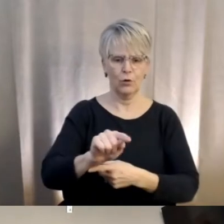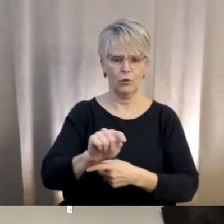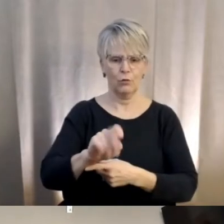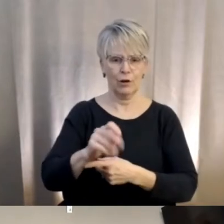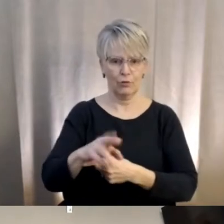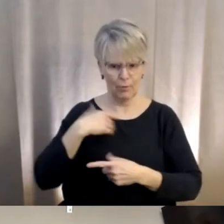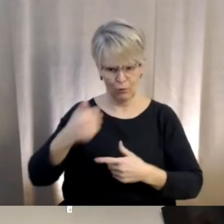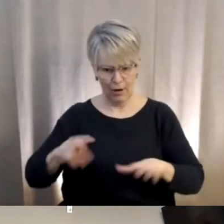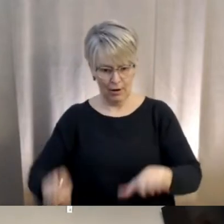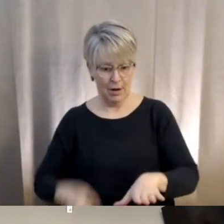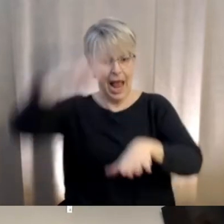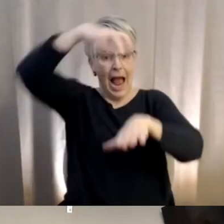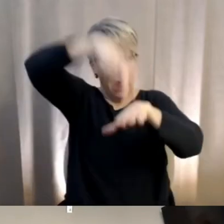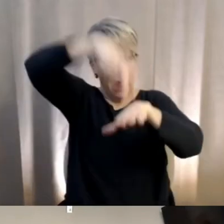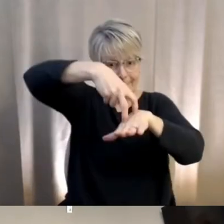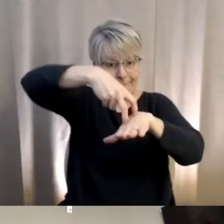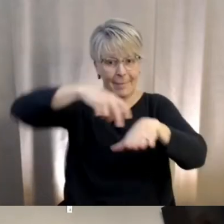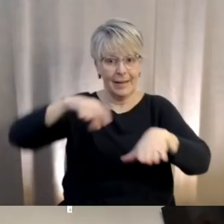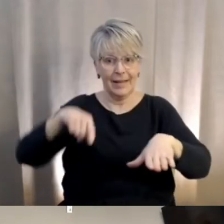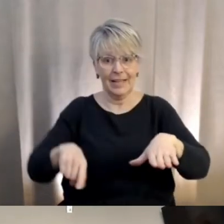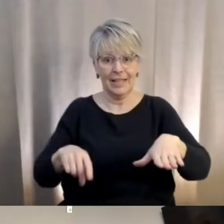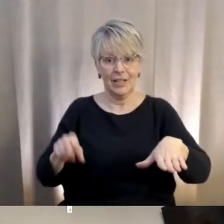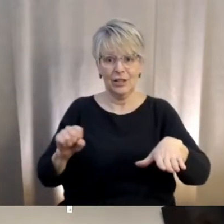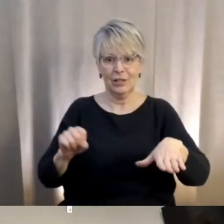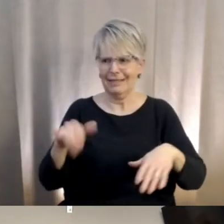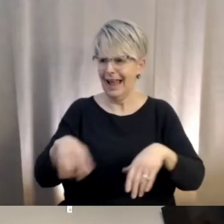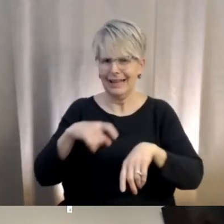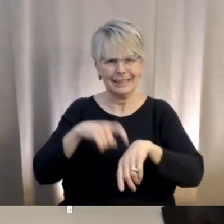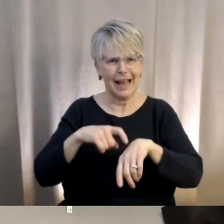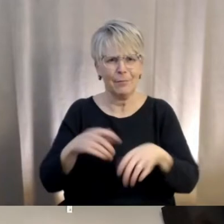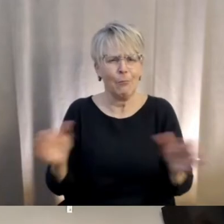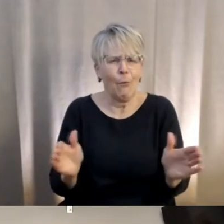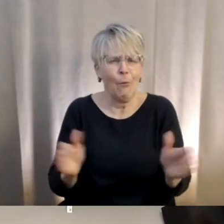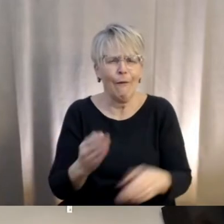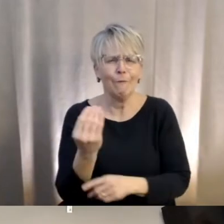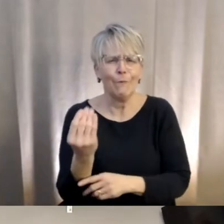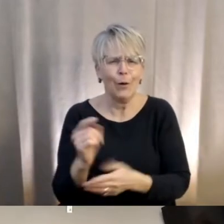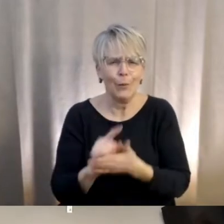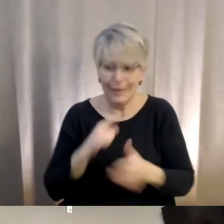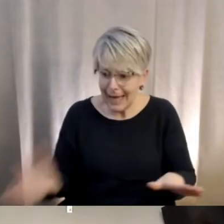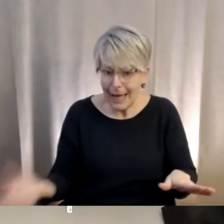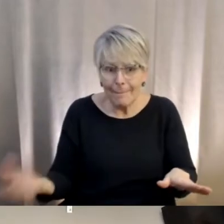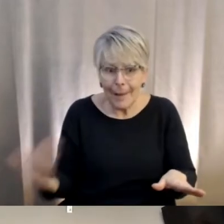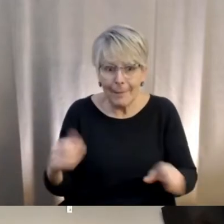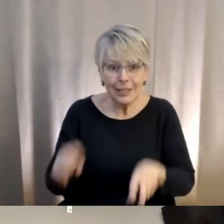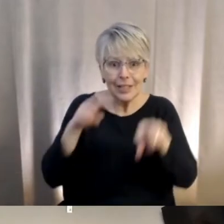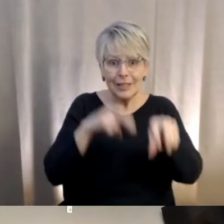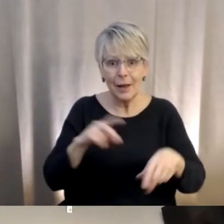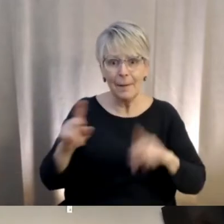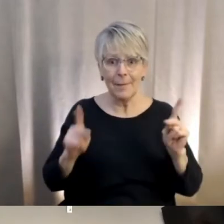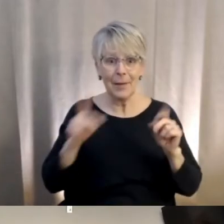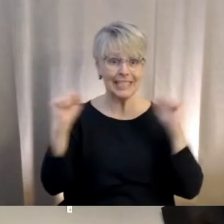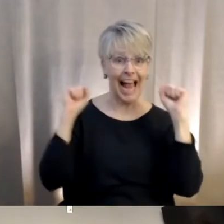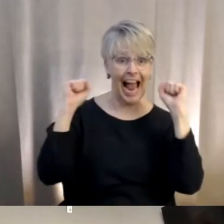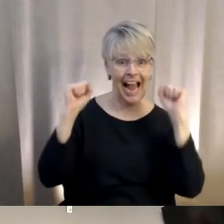it to build confidence. And she's like, maybe, I don't know, 14 weeks or something like that. And we're like, come on, girl. And everyone's like cheering for